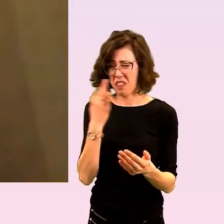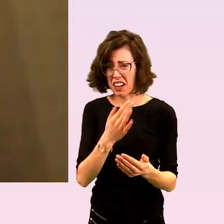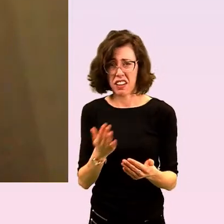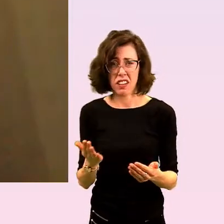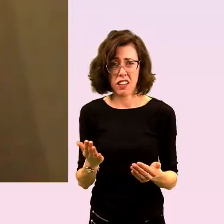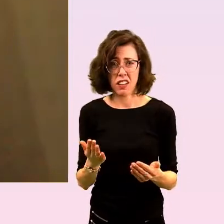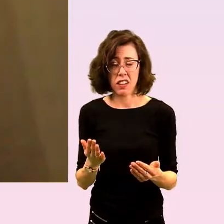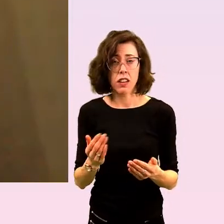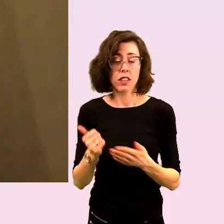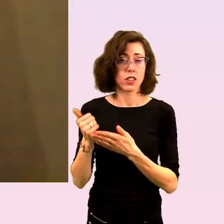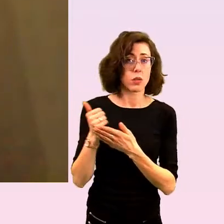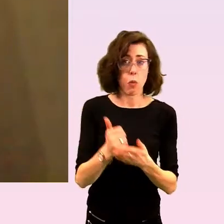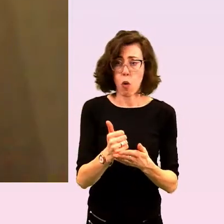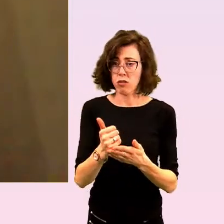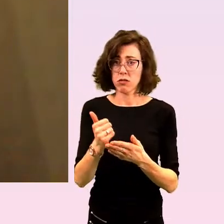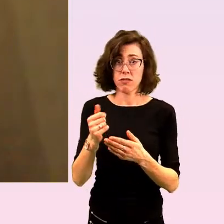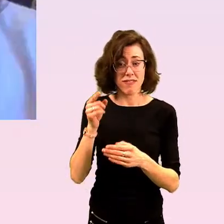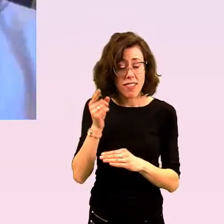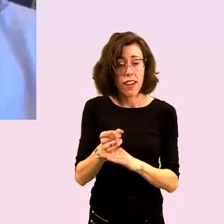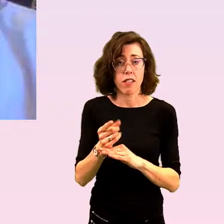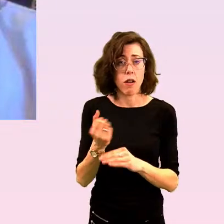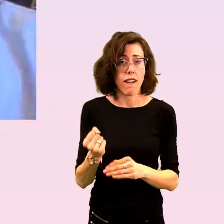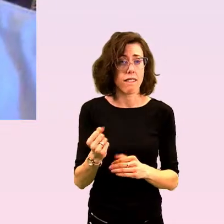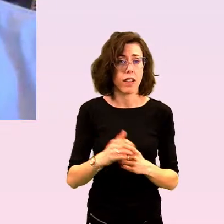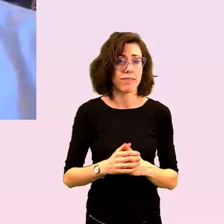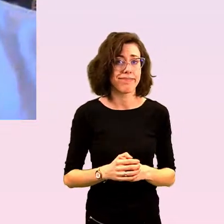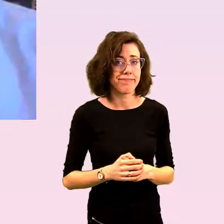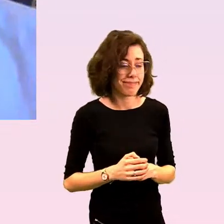support and assistance is there.